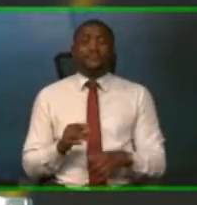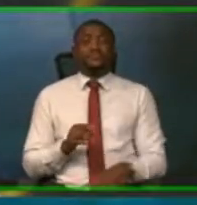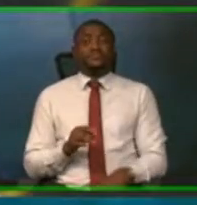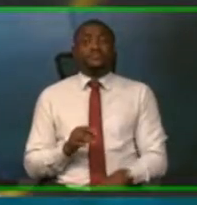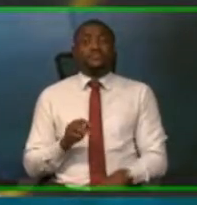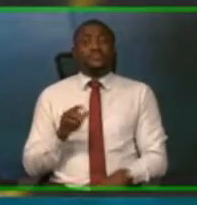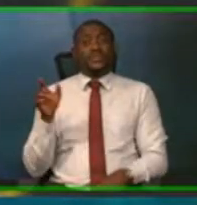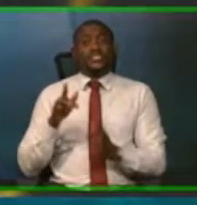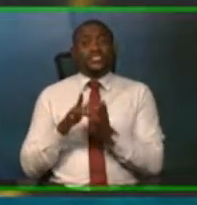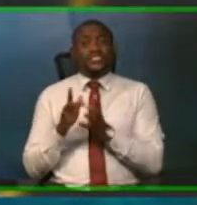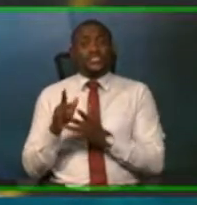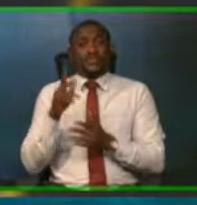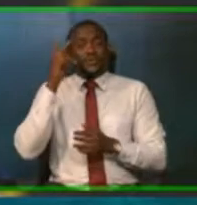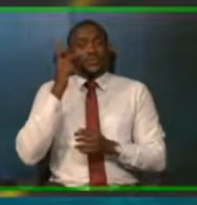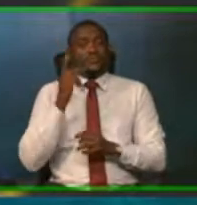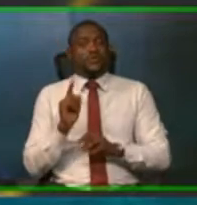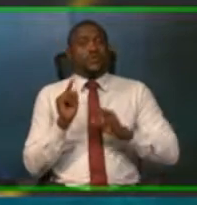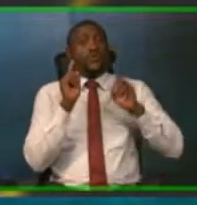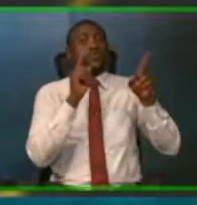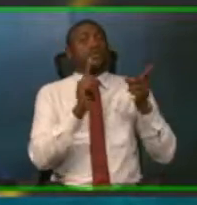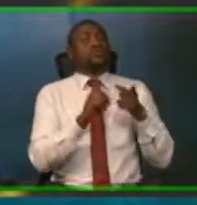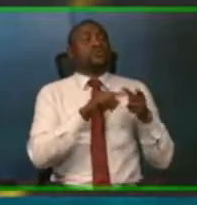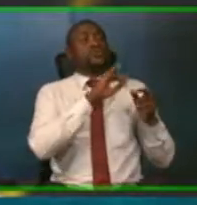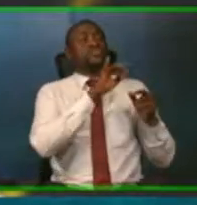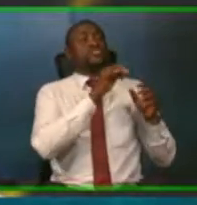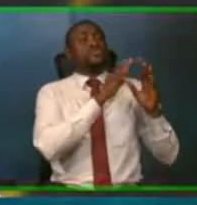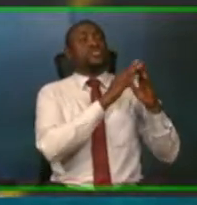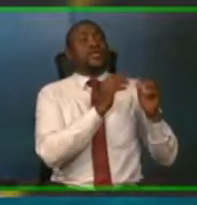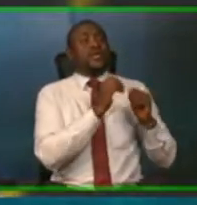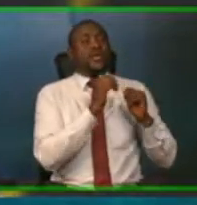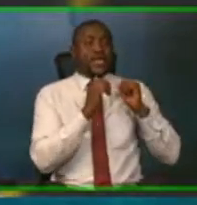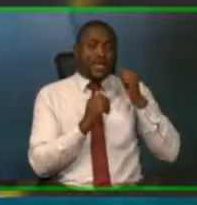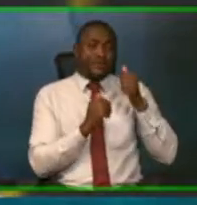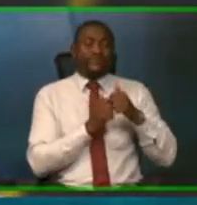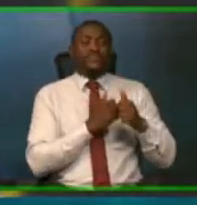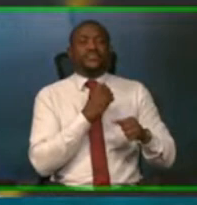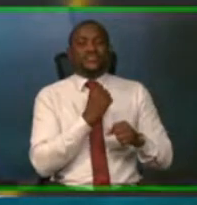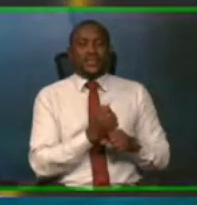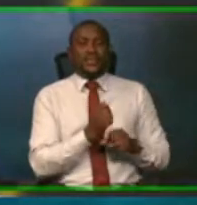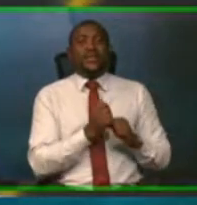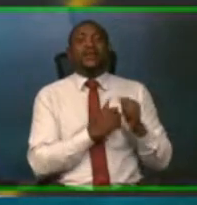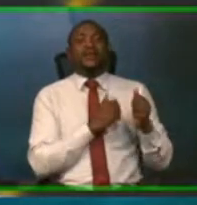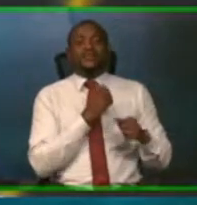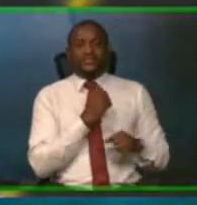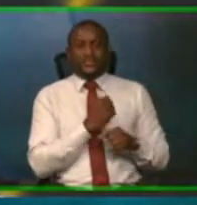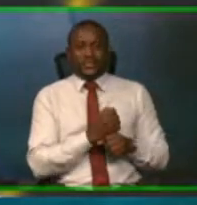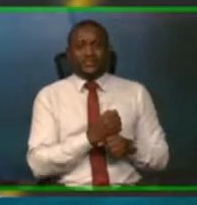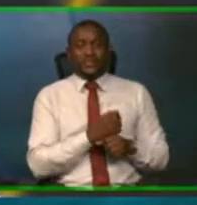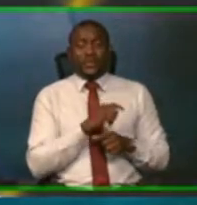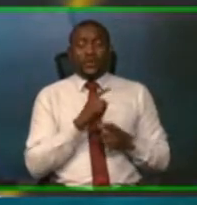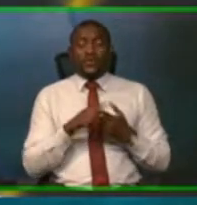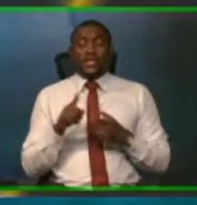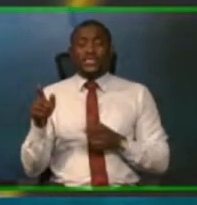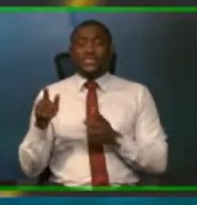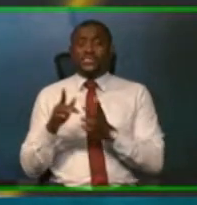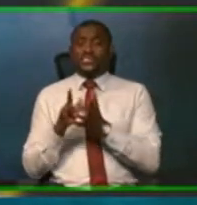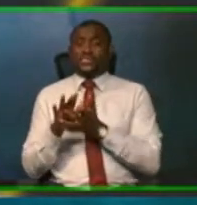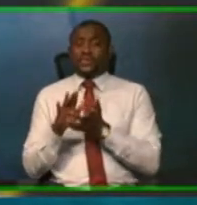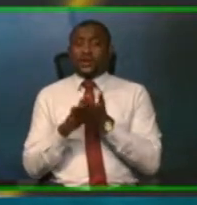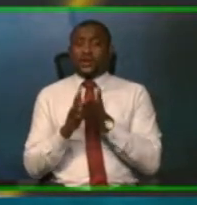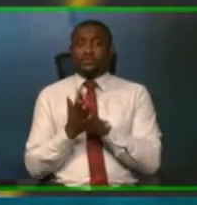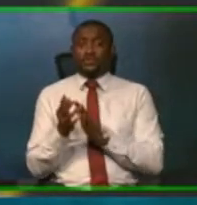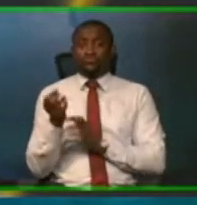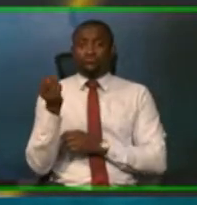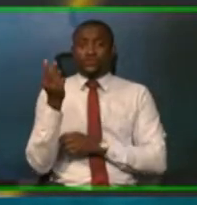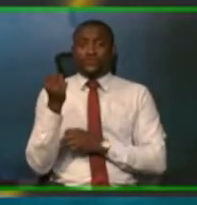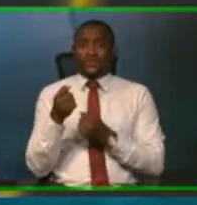to Jerusalem every year at the feast of the Passover. When he was 12 years old, the Bible says